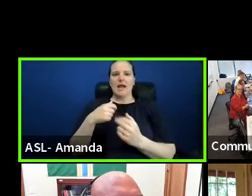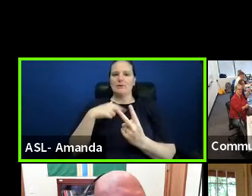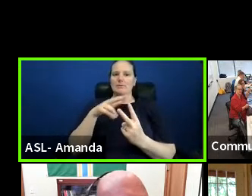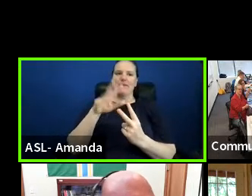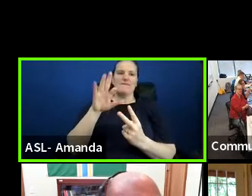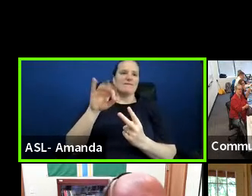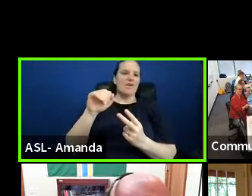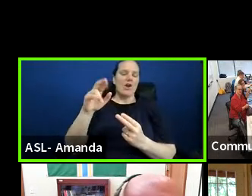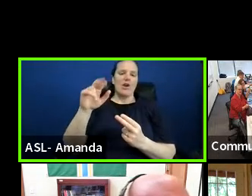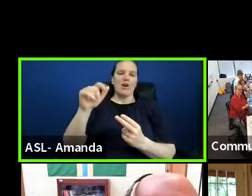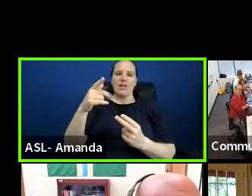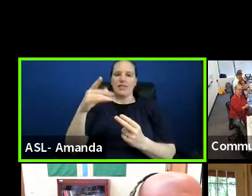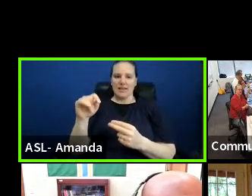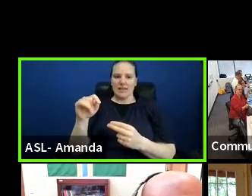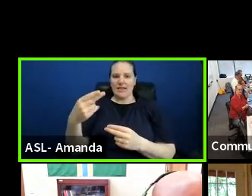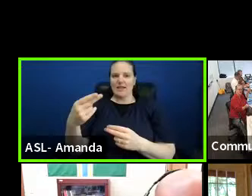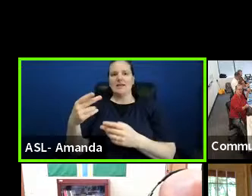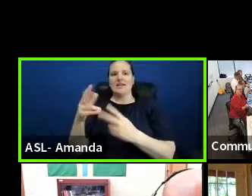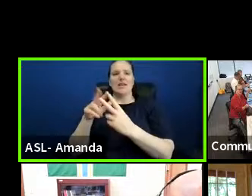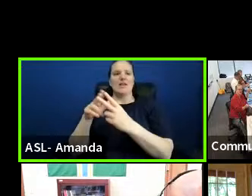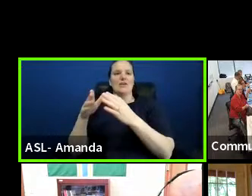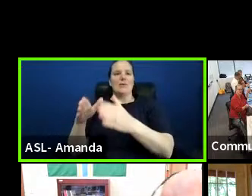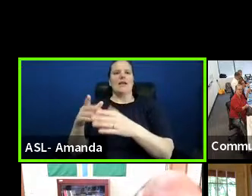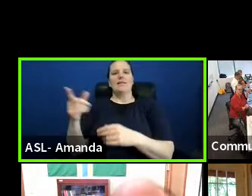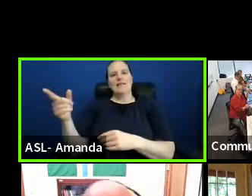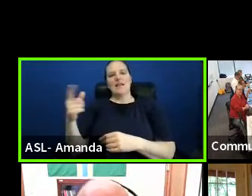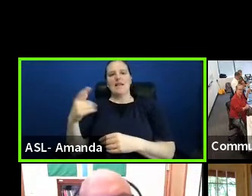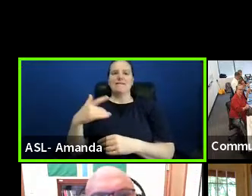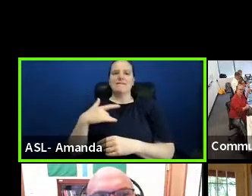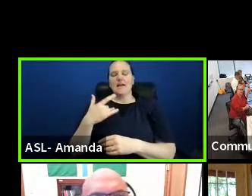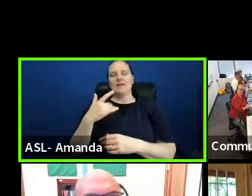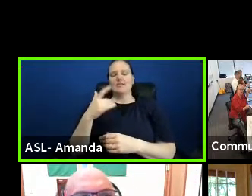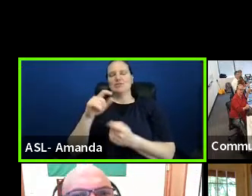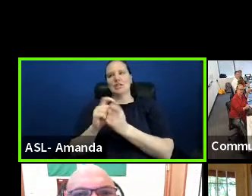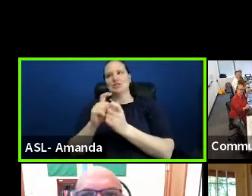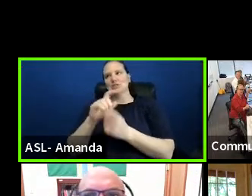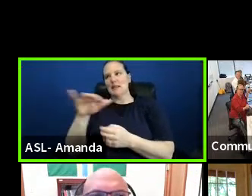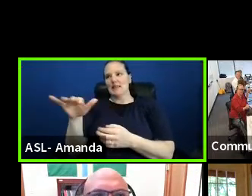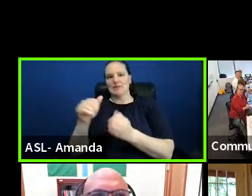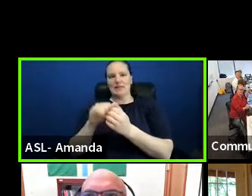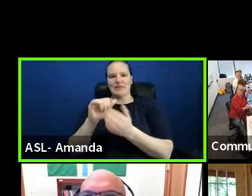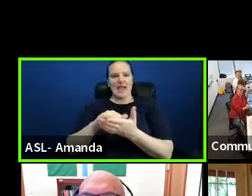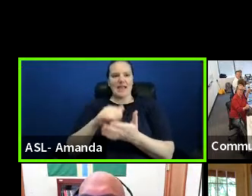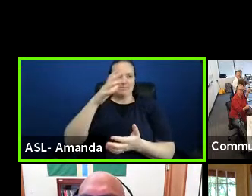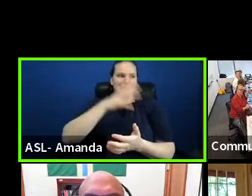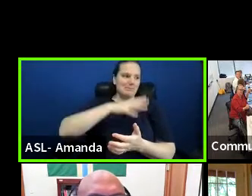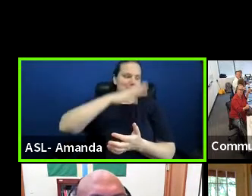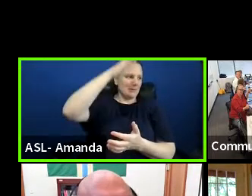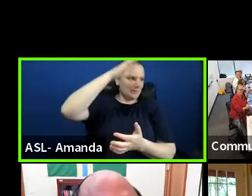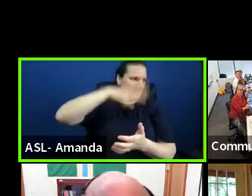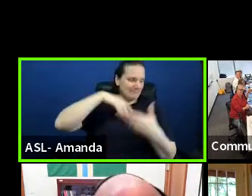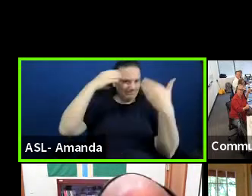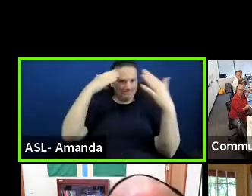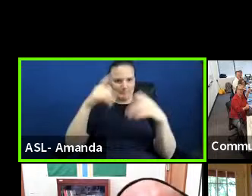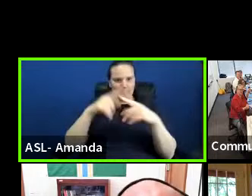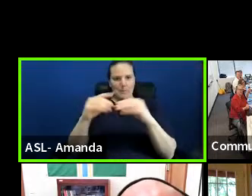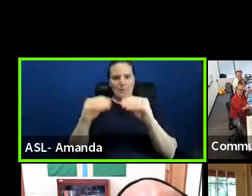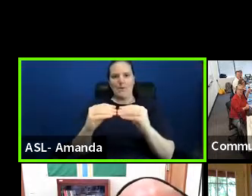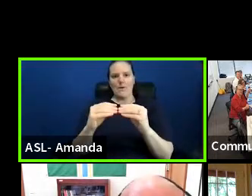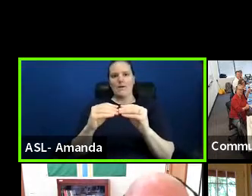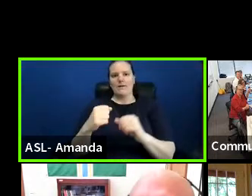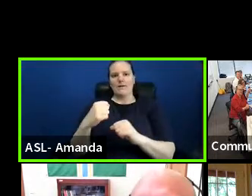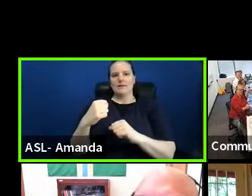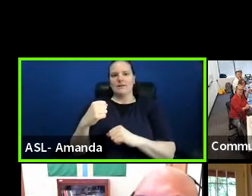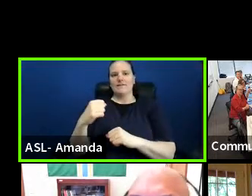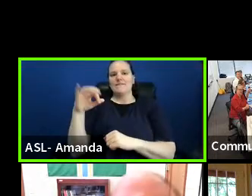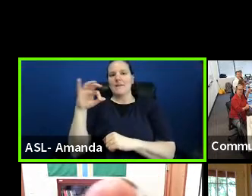way. They changed the spelling to make it, in their opinion, a little bit more feminine. And I've been Farley ever since. And I've never met another female Farley. So